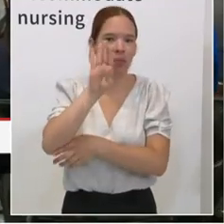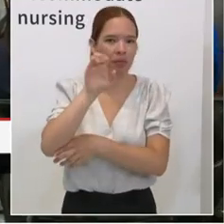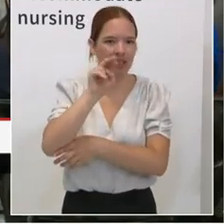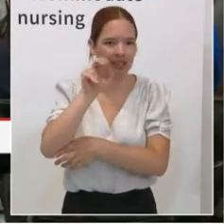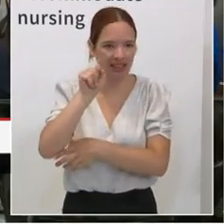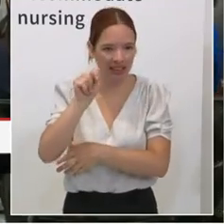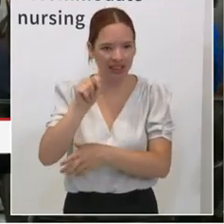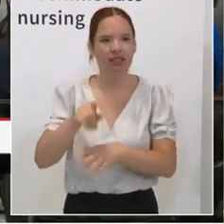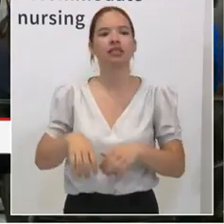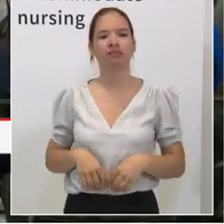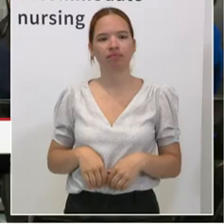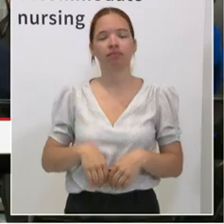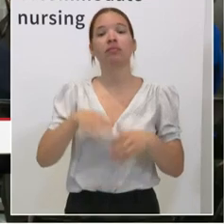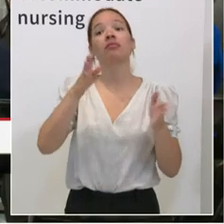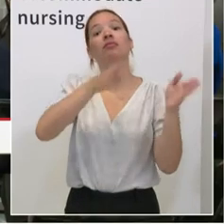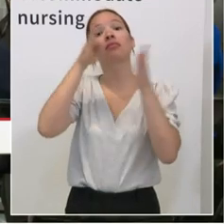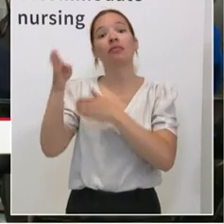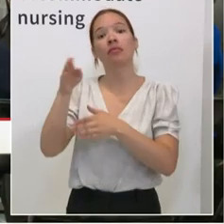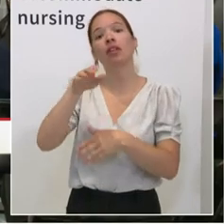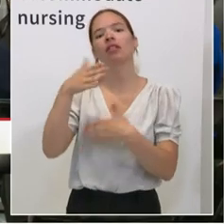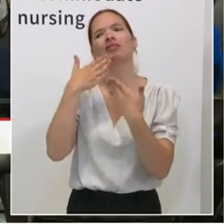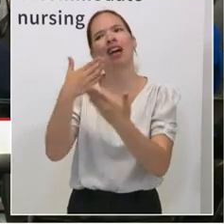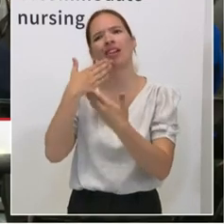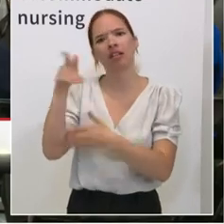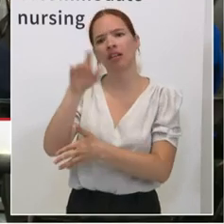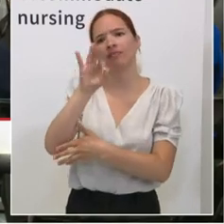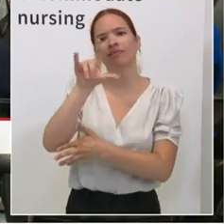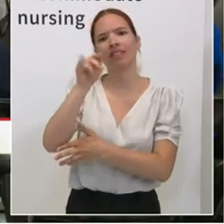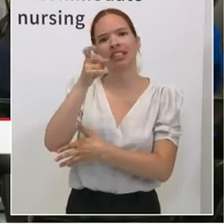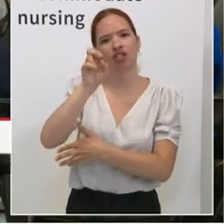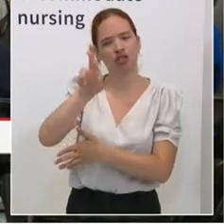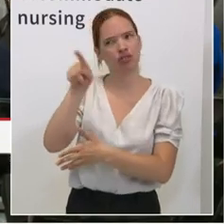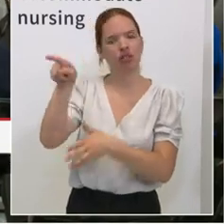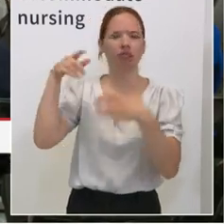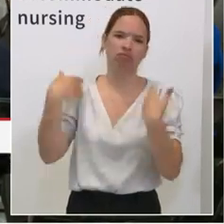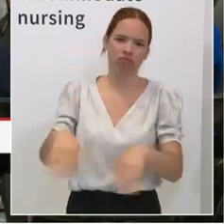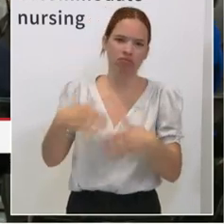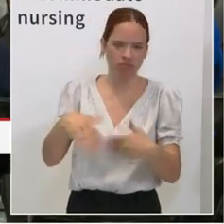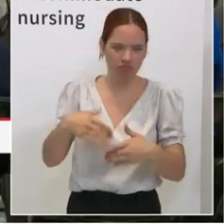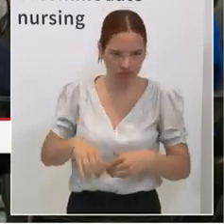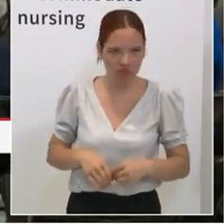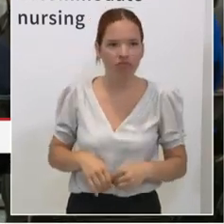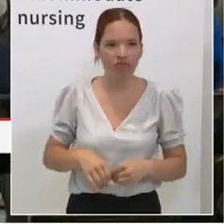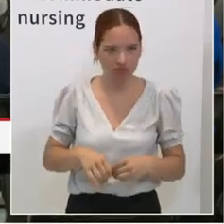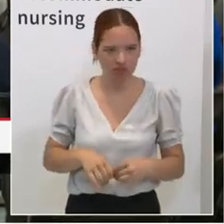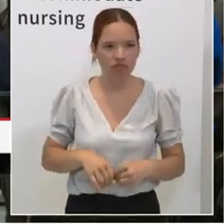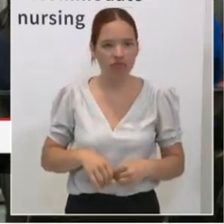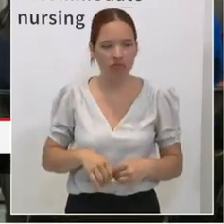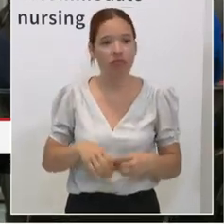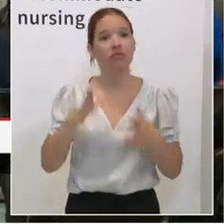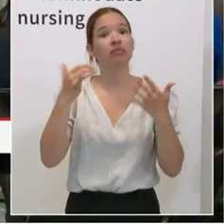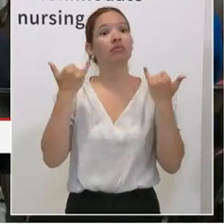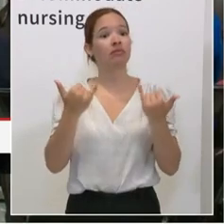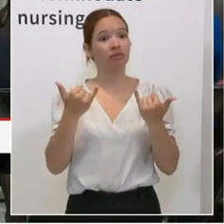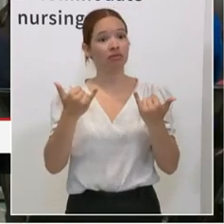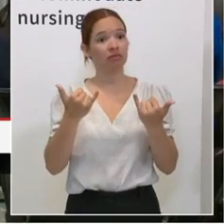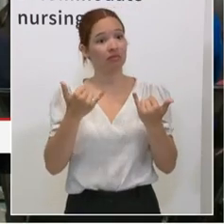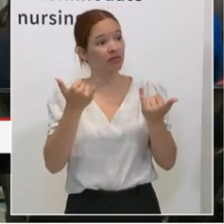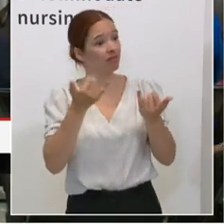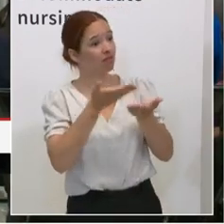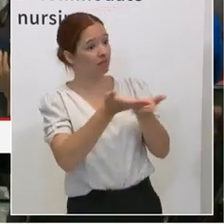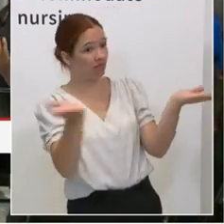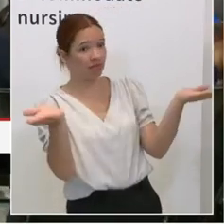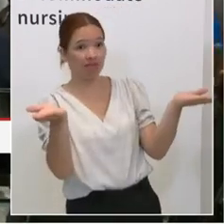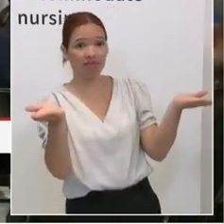joined by former mayor and council member for Ward 7 and the leader of the council's health equity work, Vincent